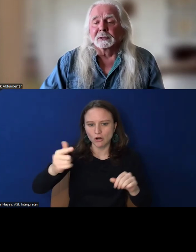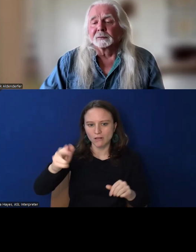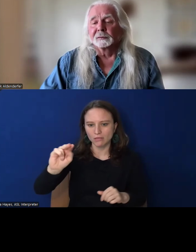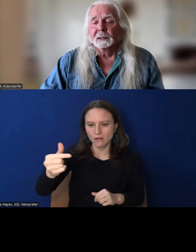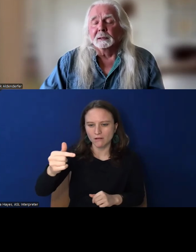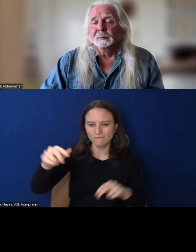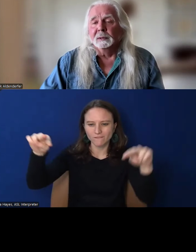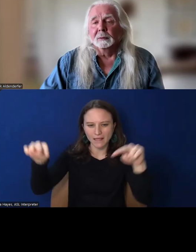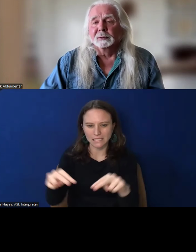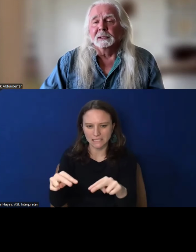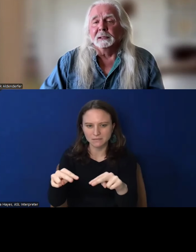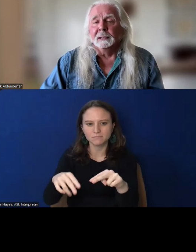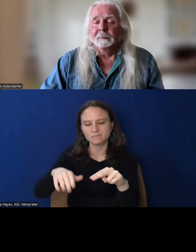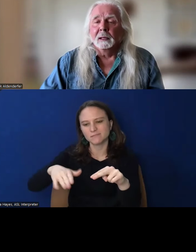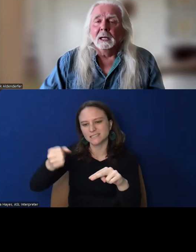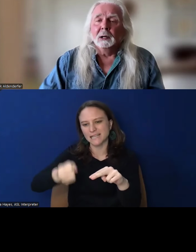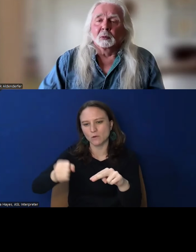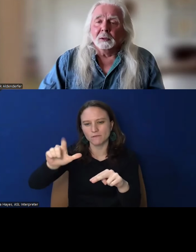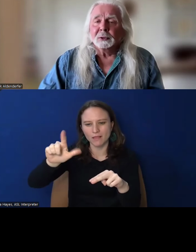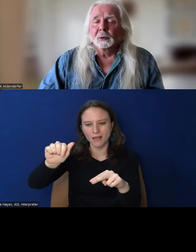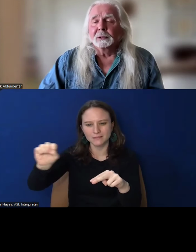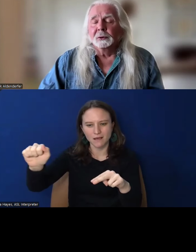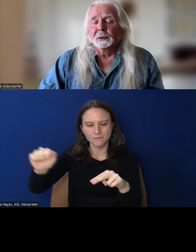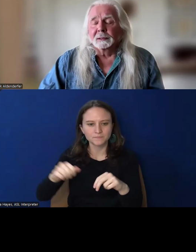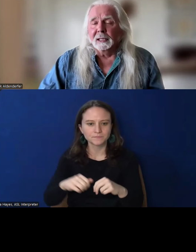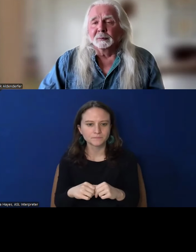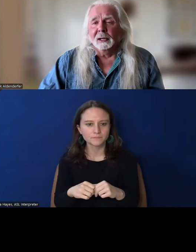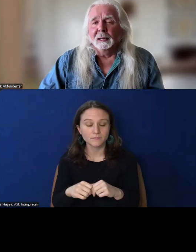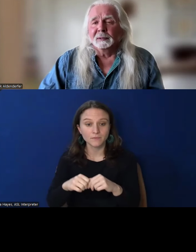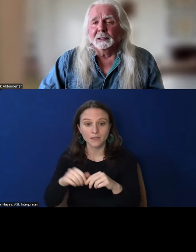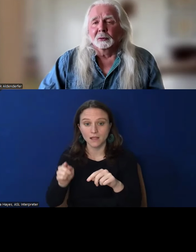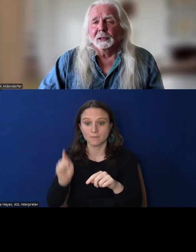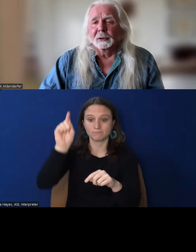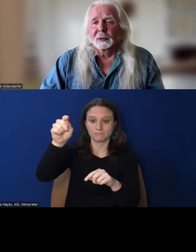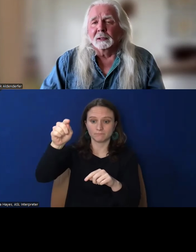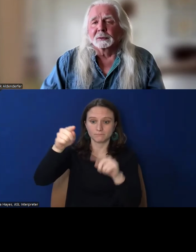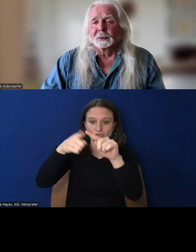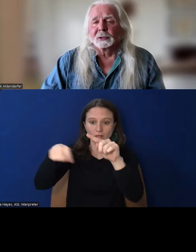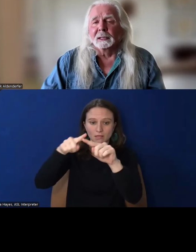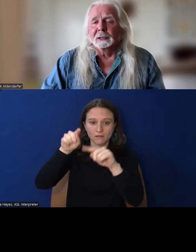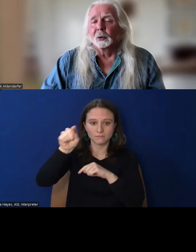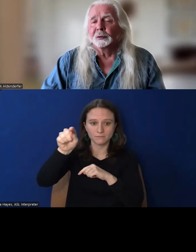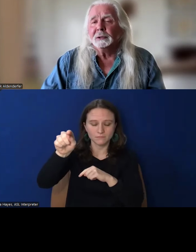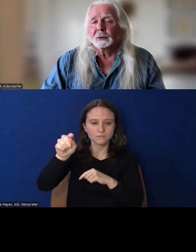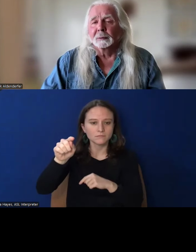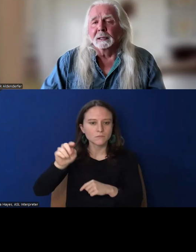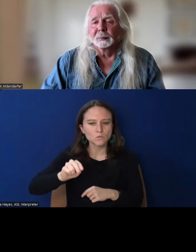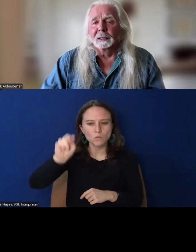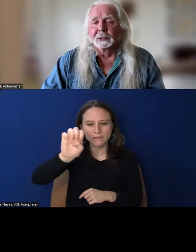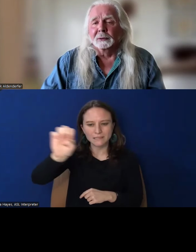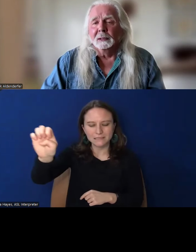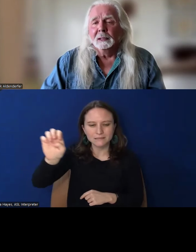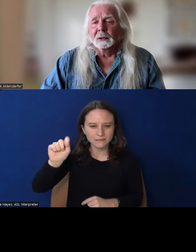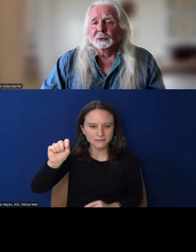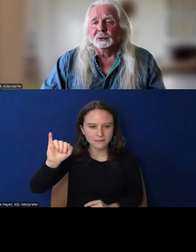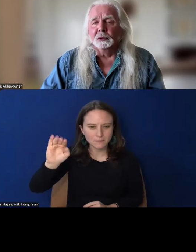of 650, CE. We're also going to, at the same time, take a look at an archaeological site in the northeastern Tibetan